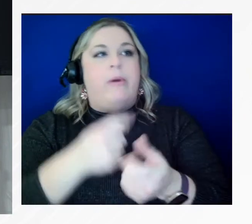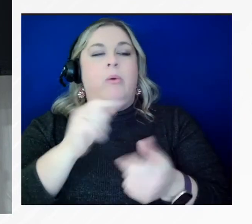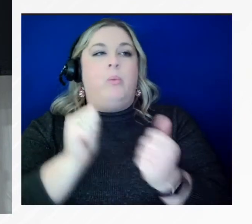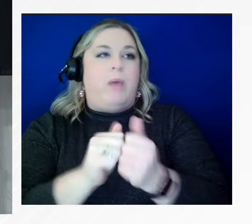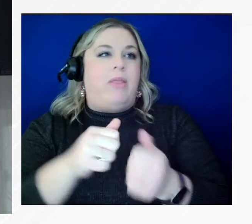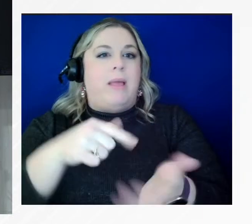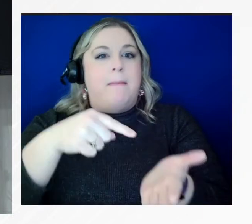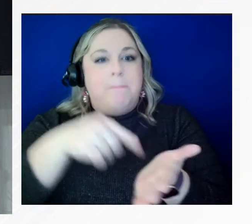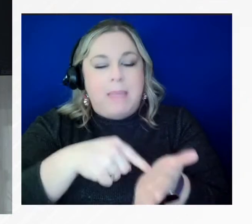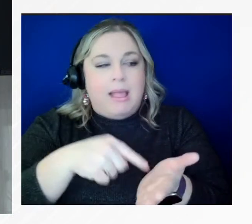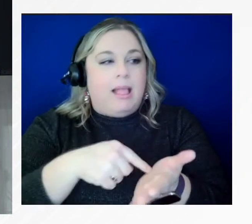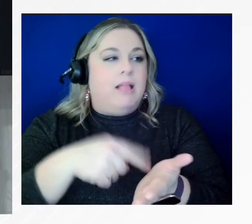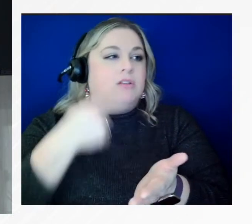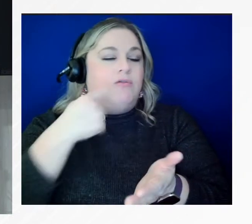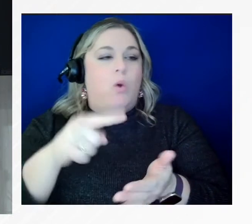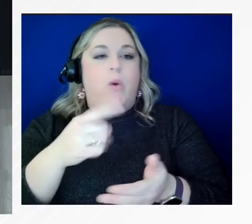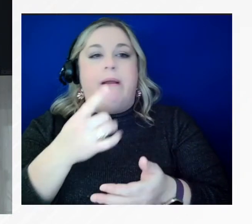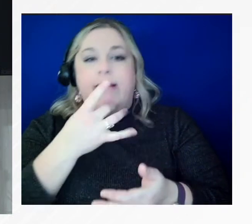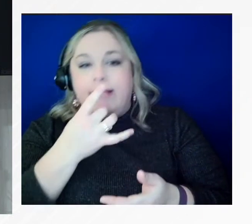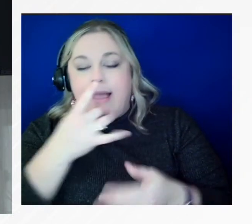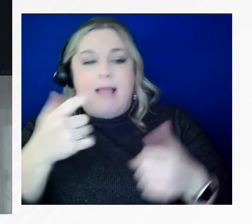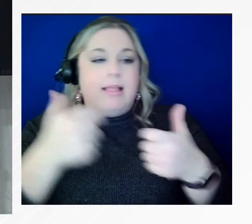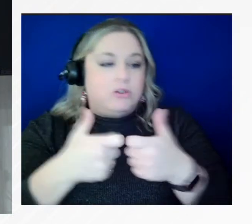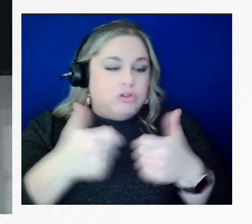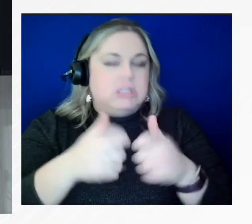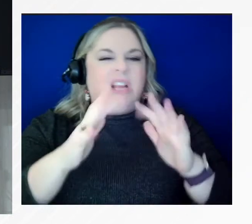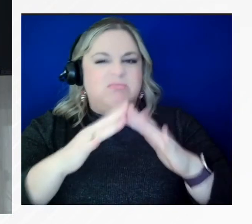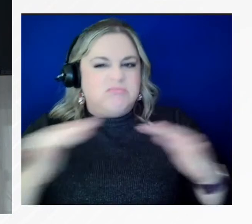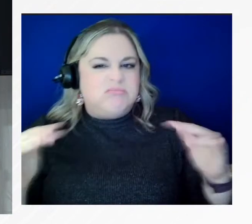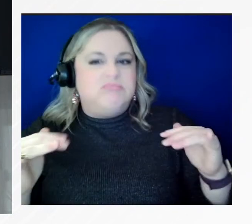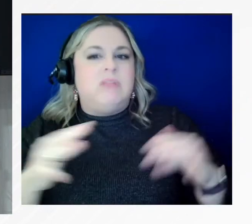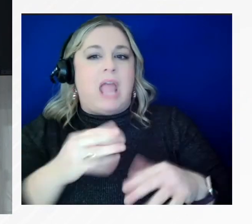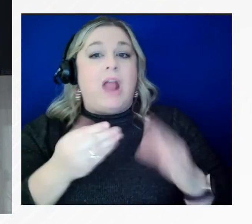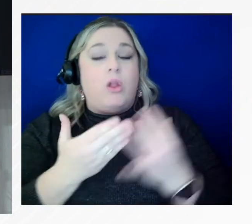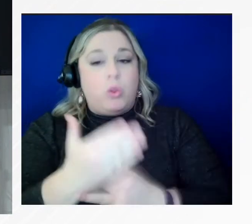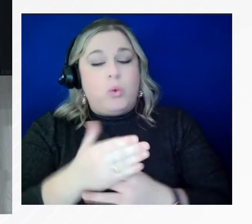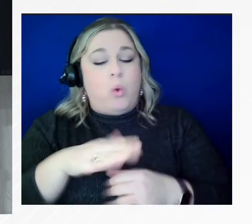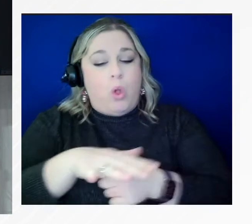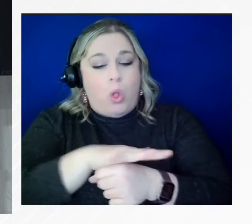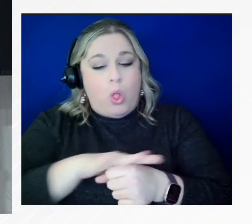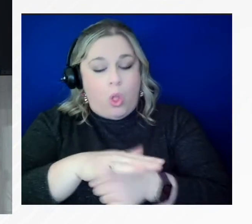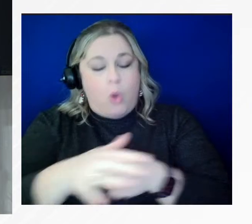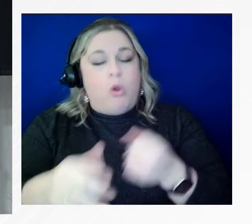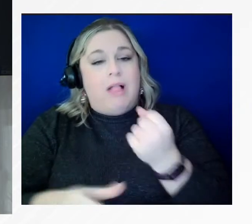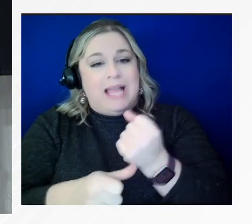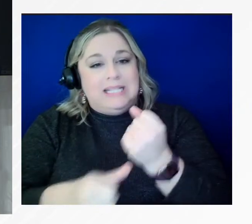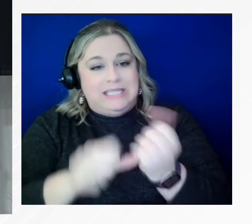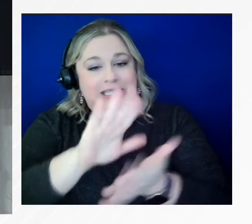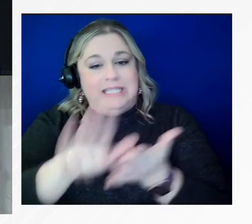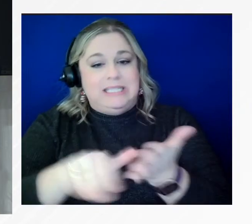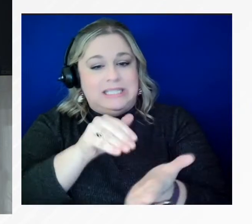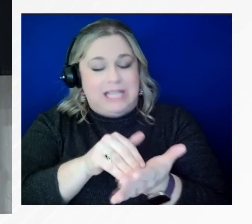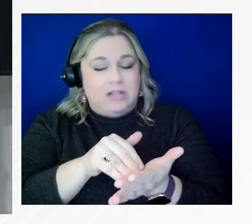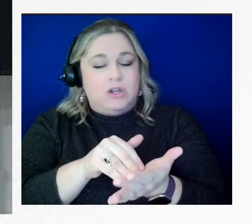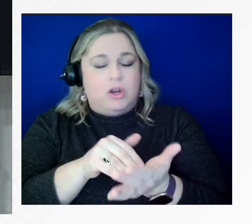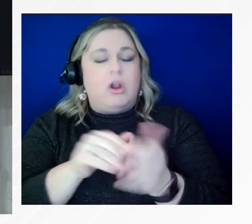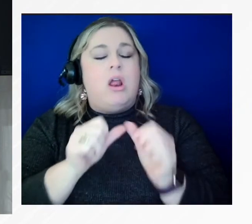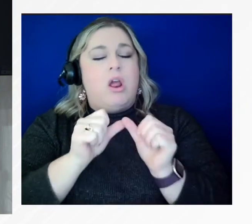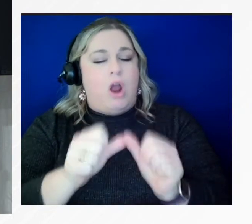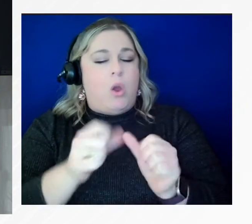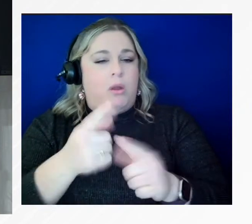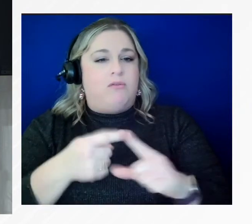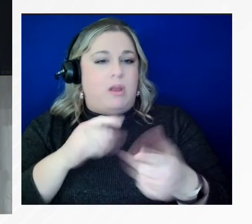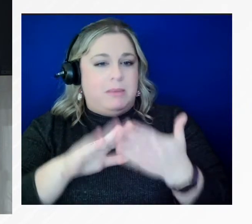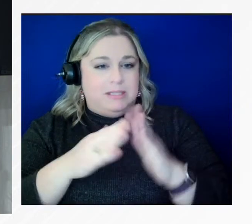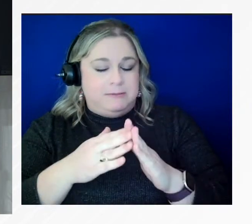our upcoming Local Assistance Center and through ongoing updates from the city. On Tuesday, December